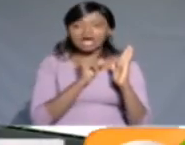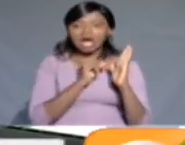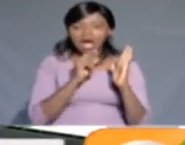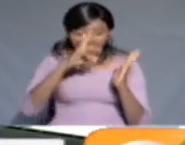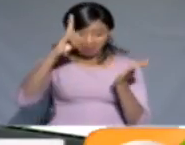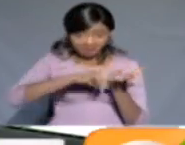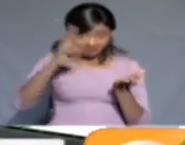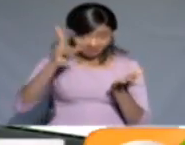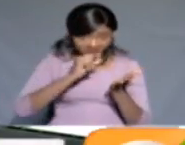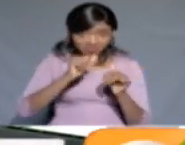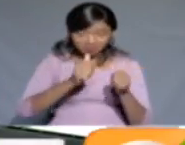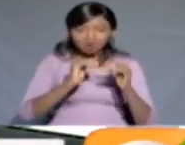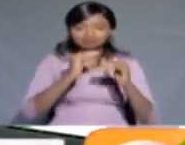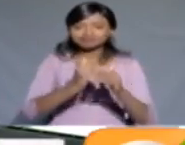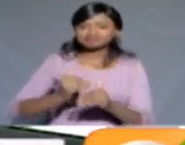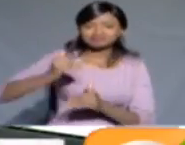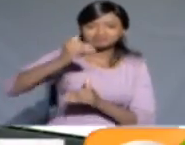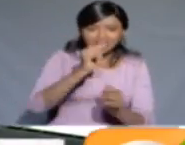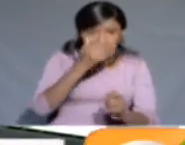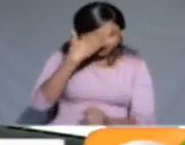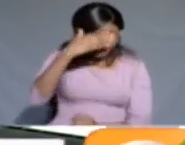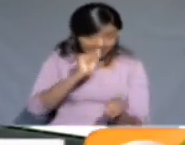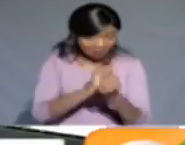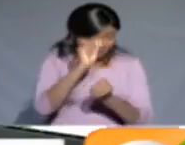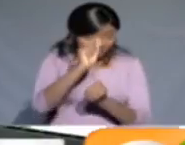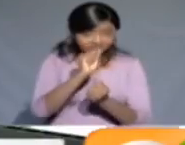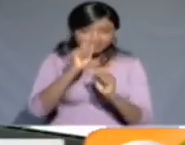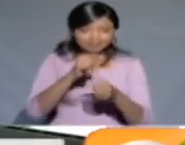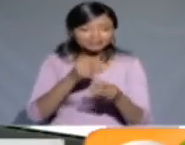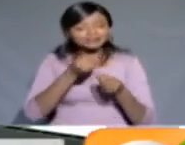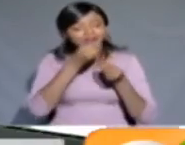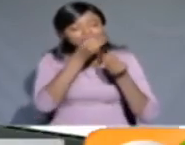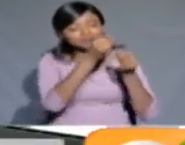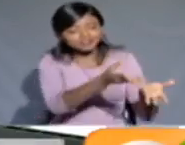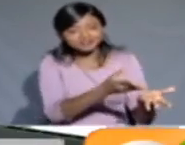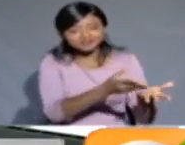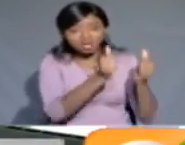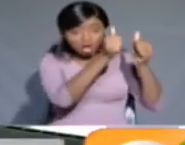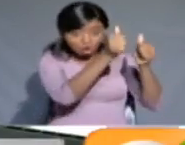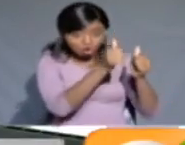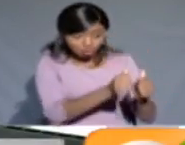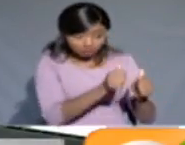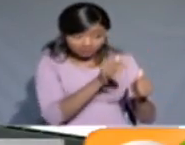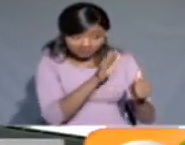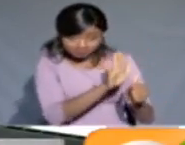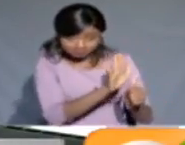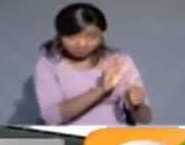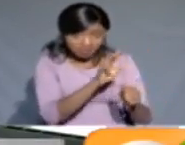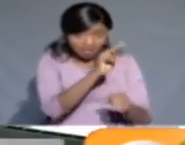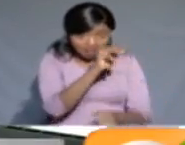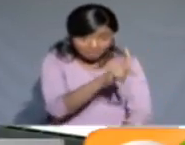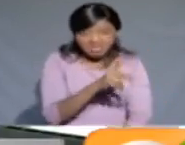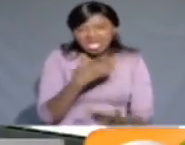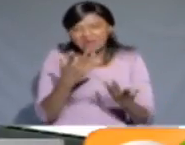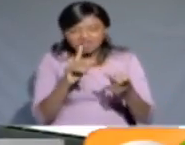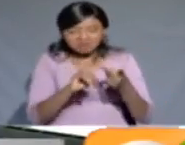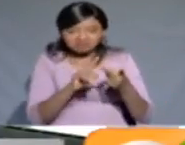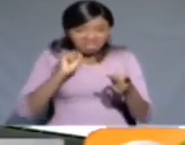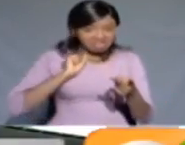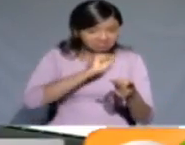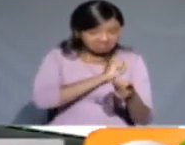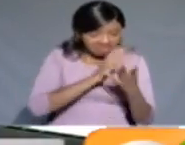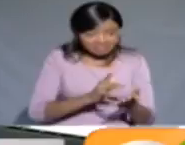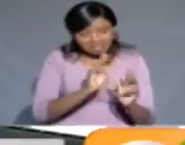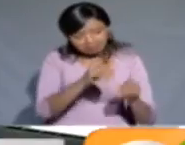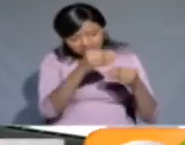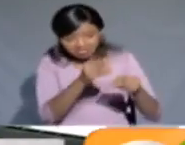that verification, they will then issue a notice of recall to the Speaker of the relevant House, so to the Senate if it's a senator, and to Parliament,